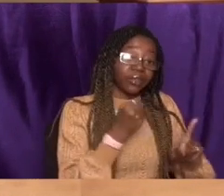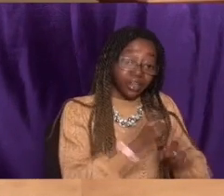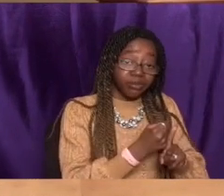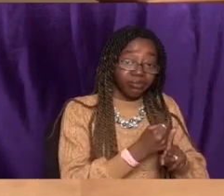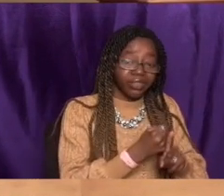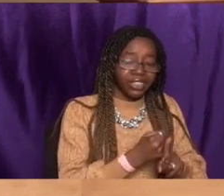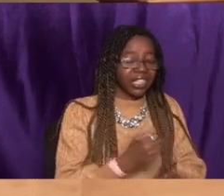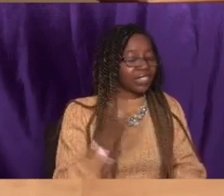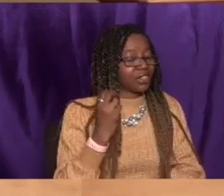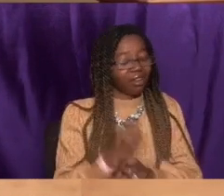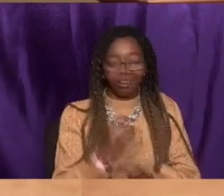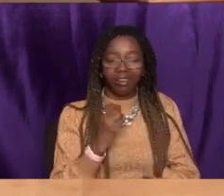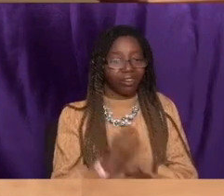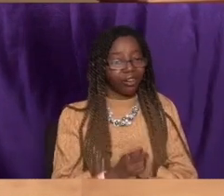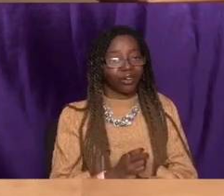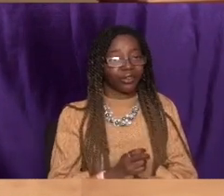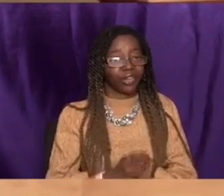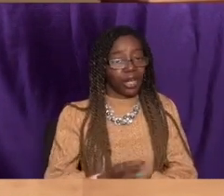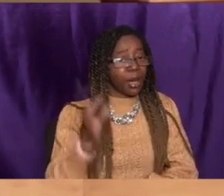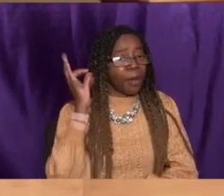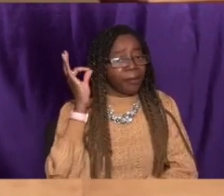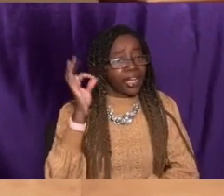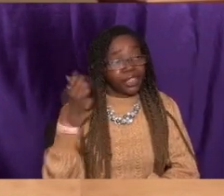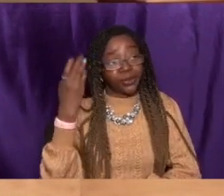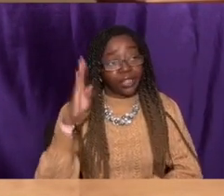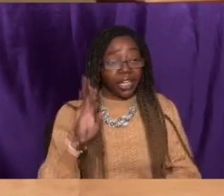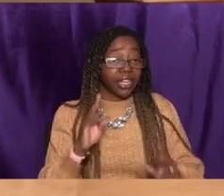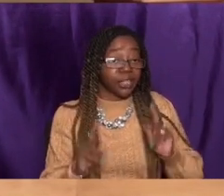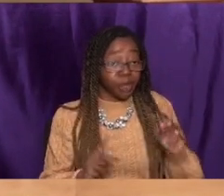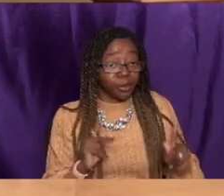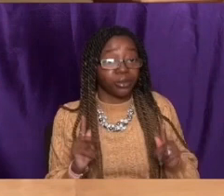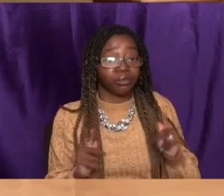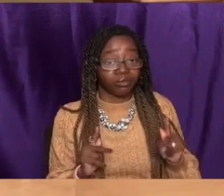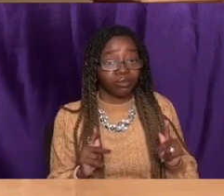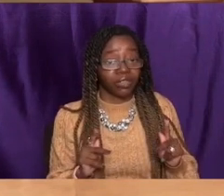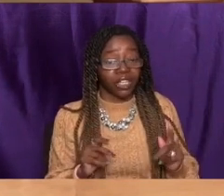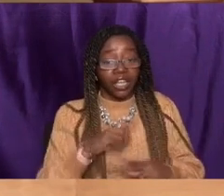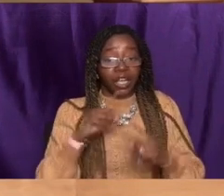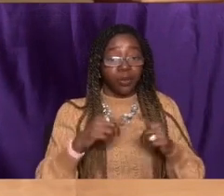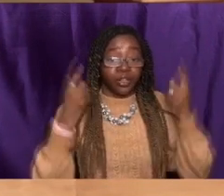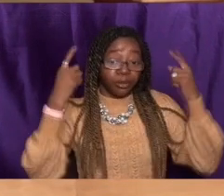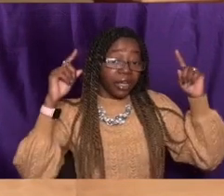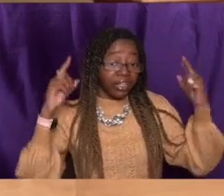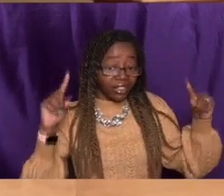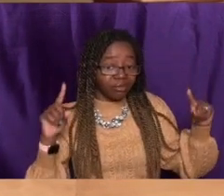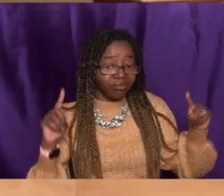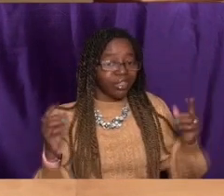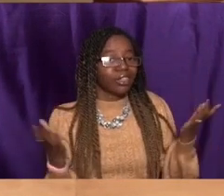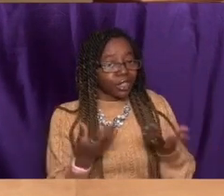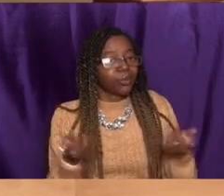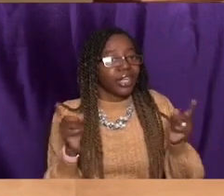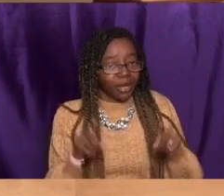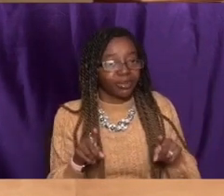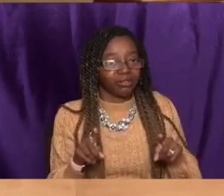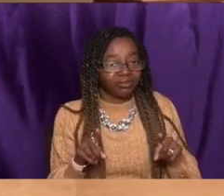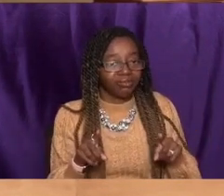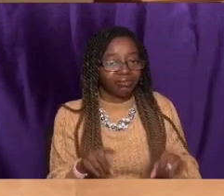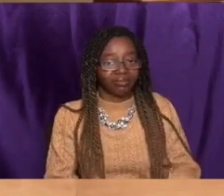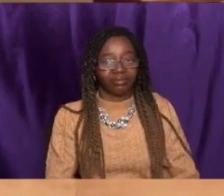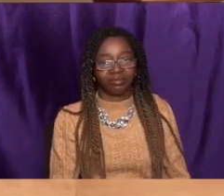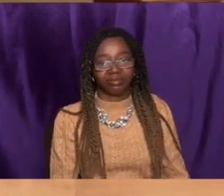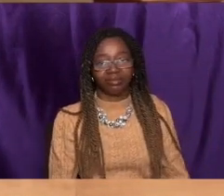It's rough pastoring God's people. And then when you get there, look what we done done.